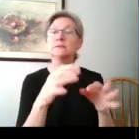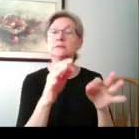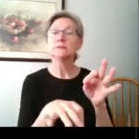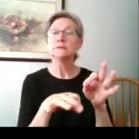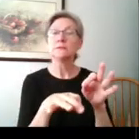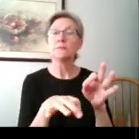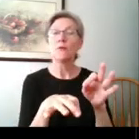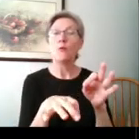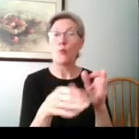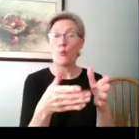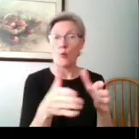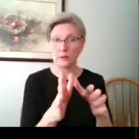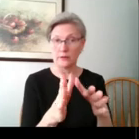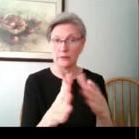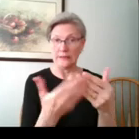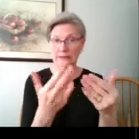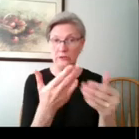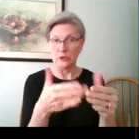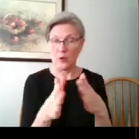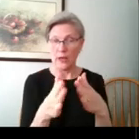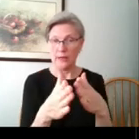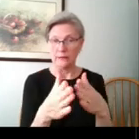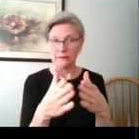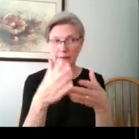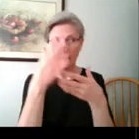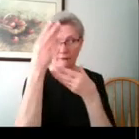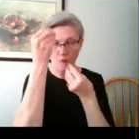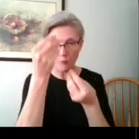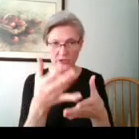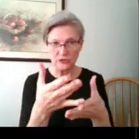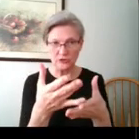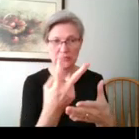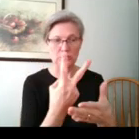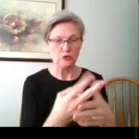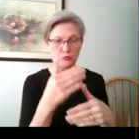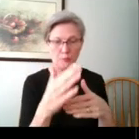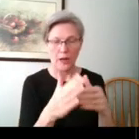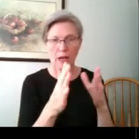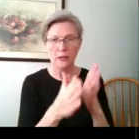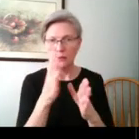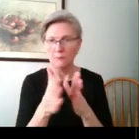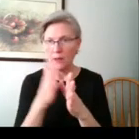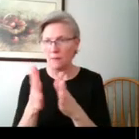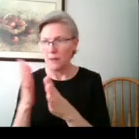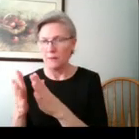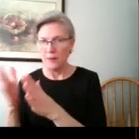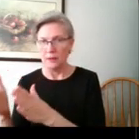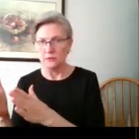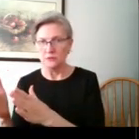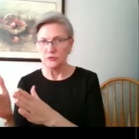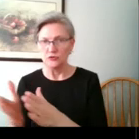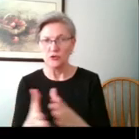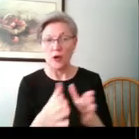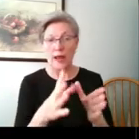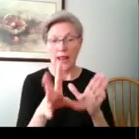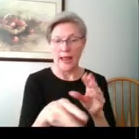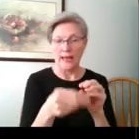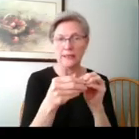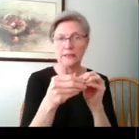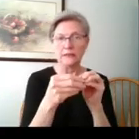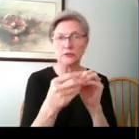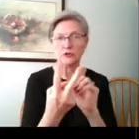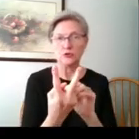we can take our data that has 2 patterns, right? We have 2 different patterns here, adding 2 or adding